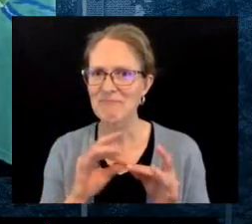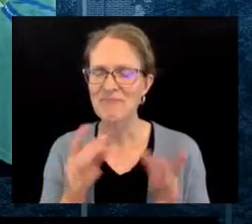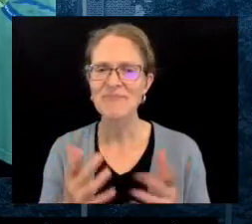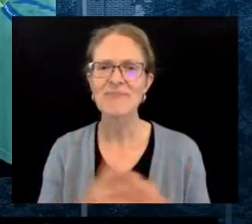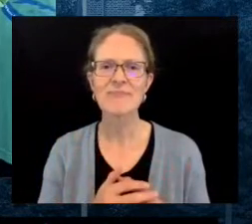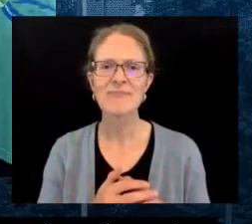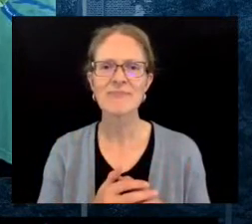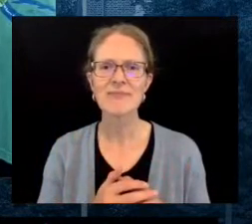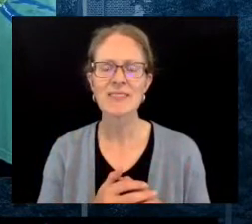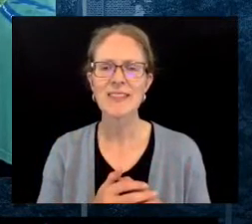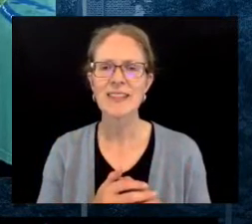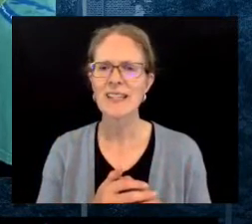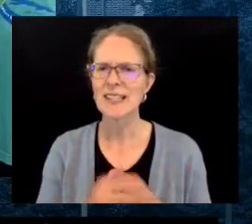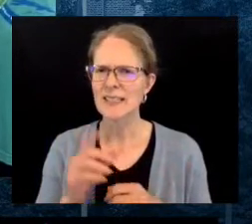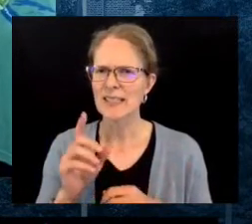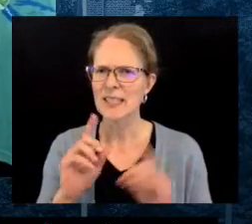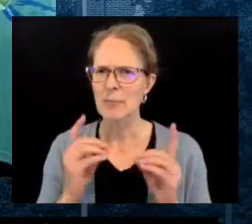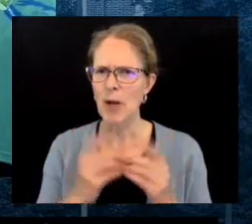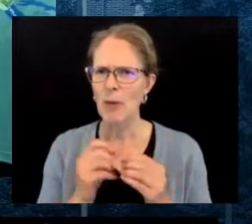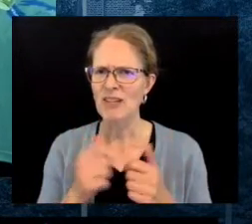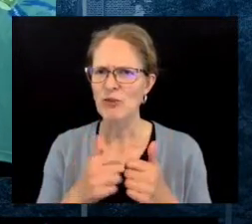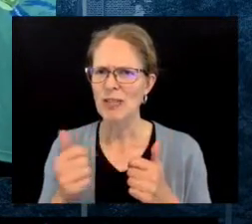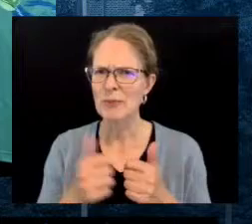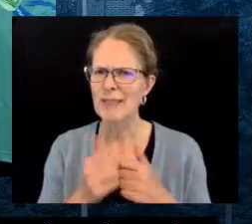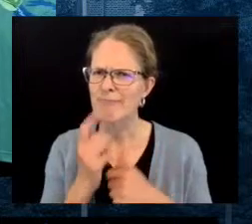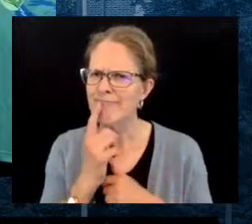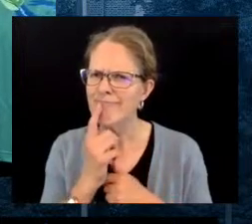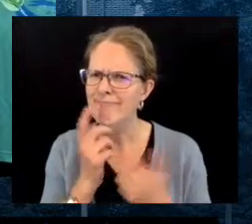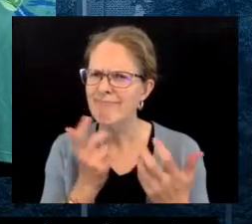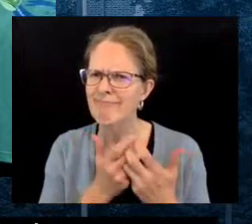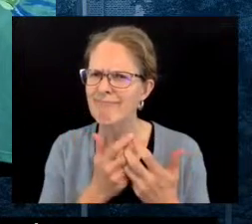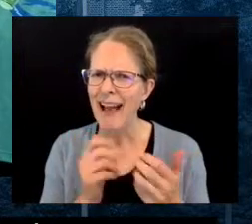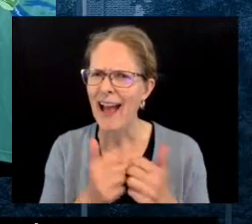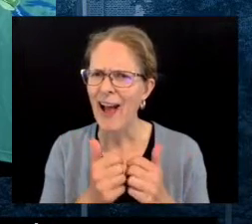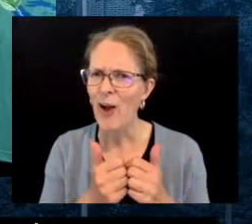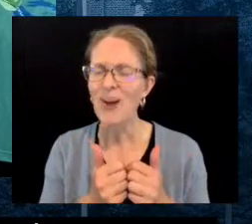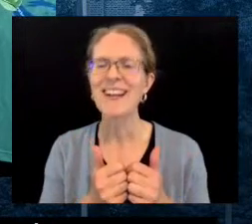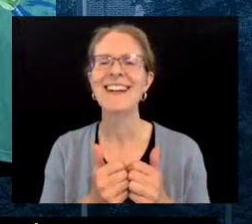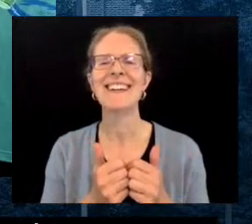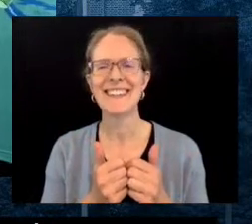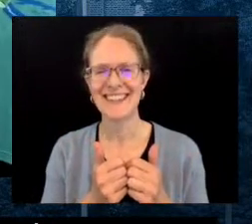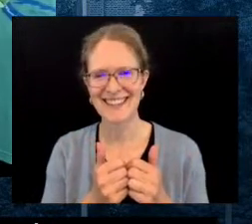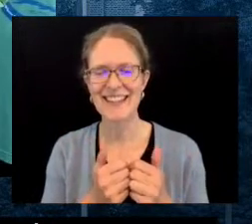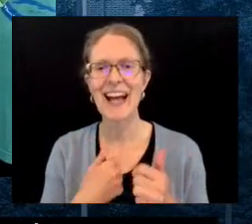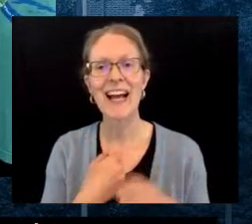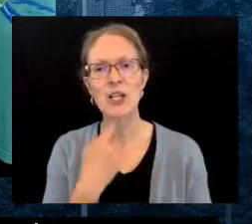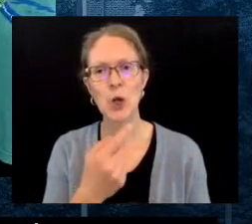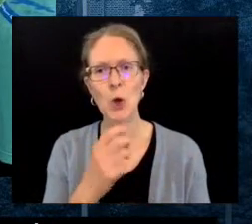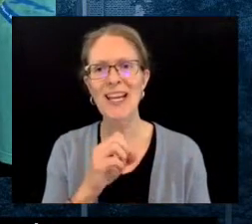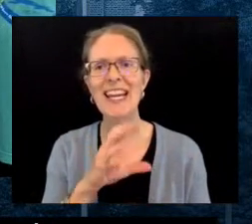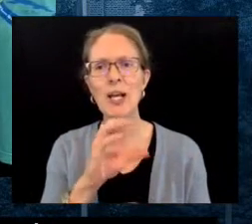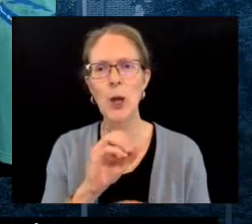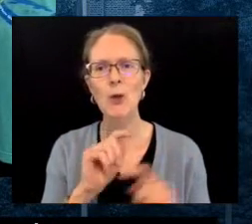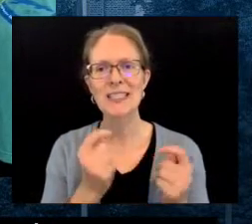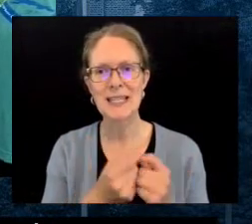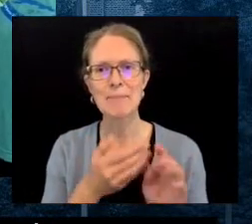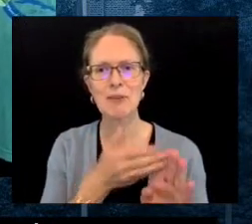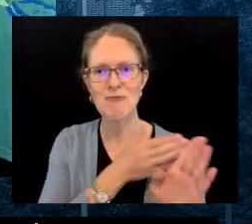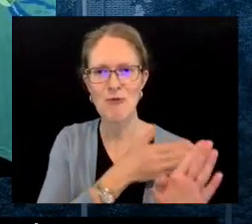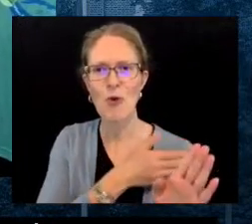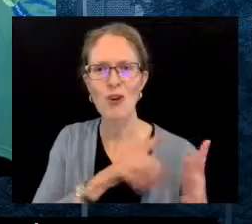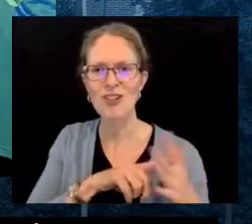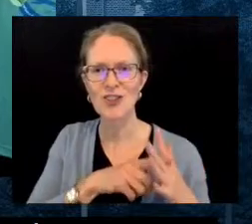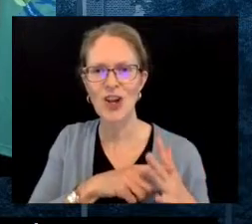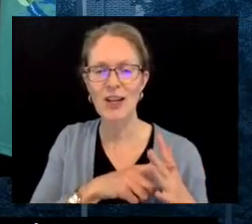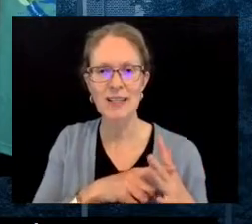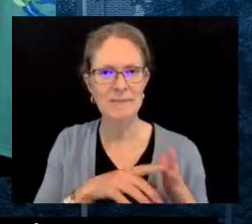of Transportation? How does this all fit? And as I was saying to the eco team before we got started, whenever I'm